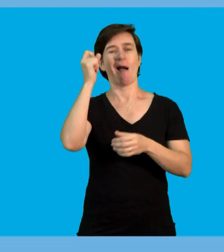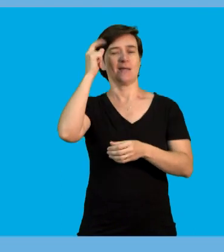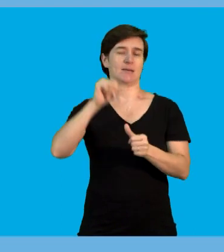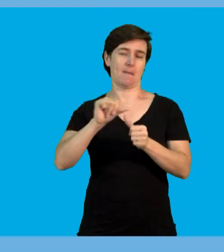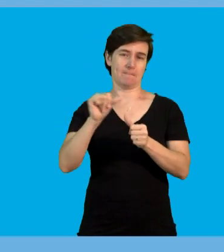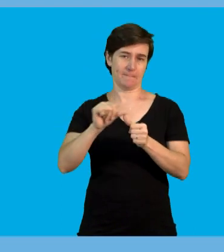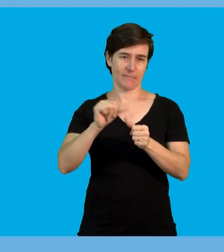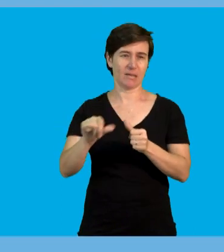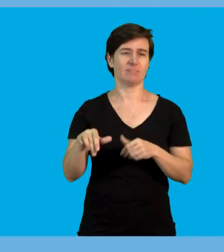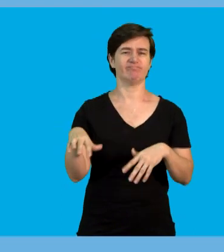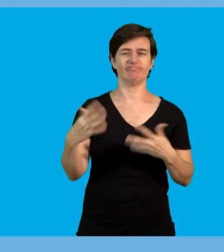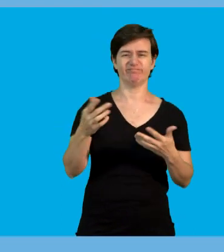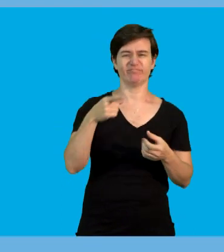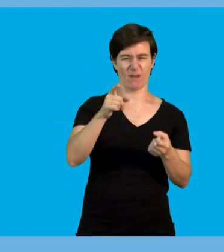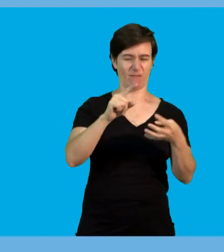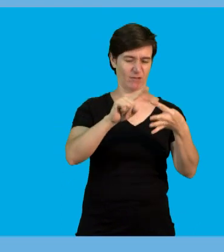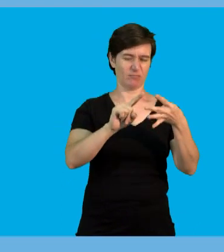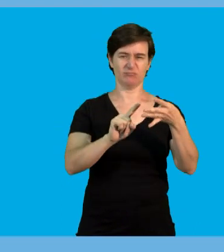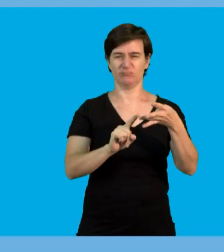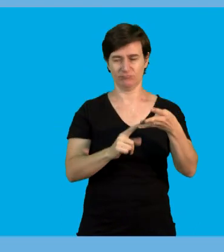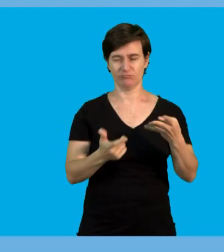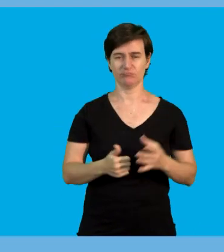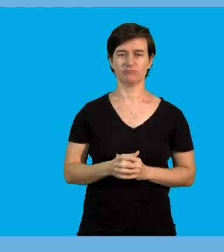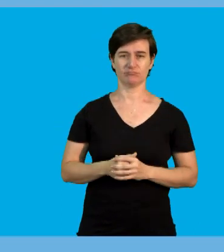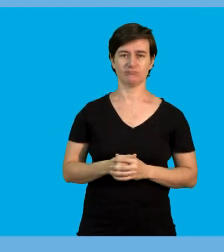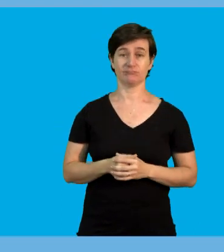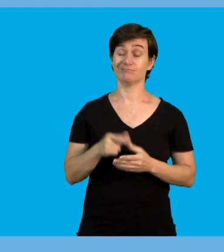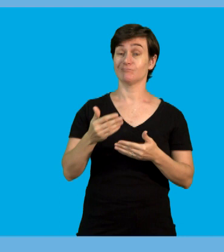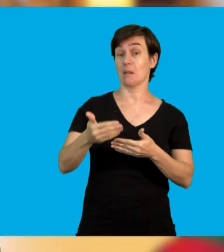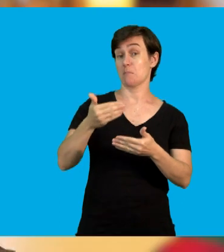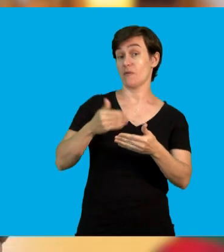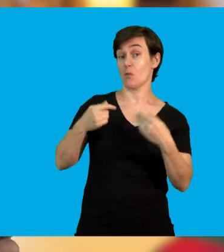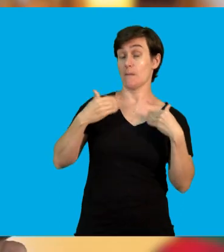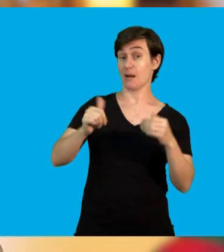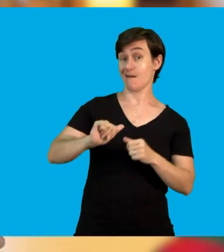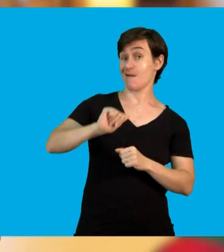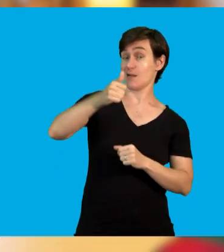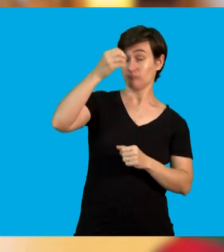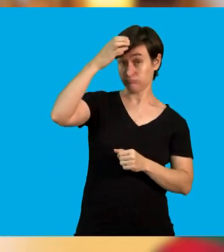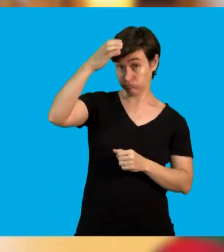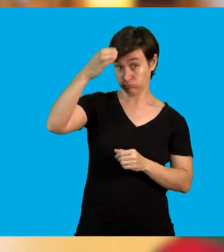we're talking about an electrolyte, an electrode, and all of these other words that I mentioned here. So